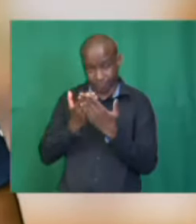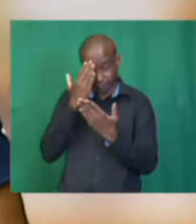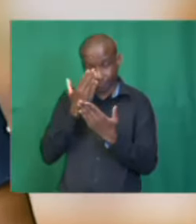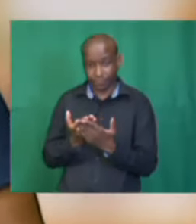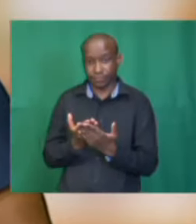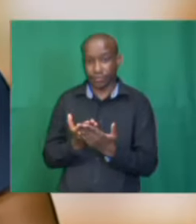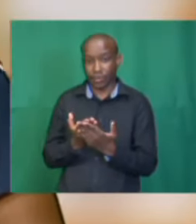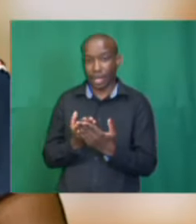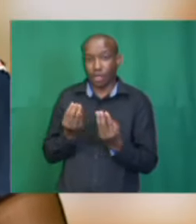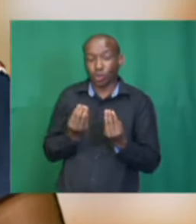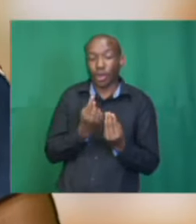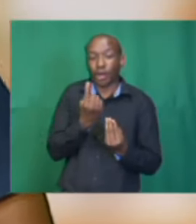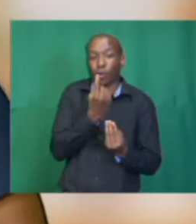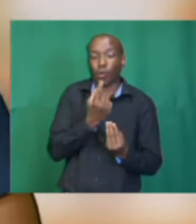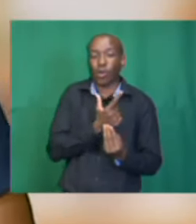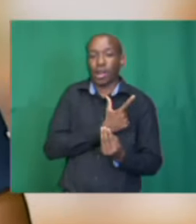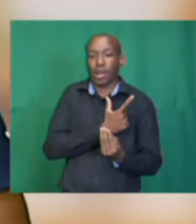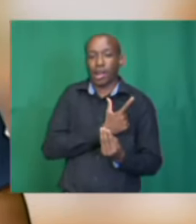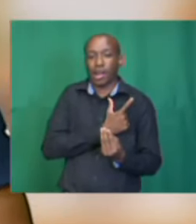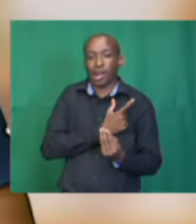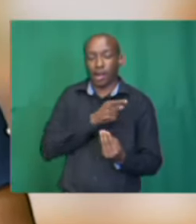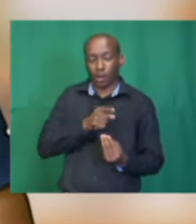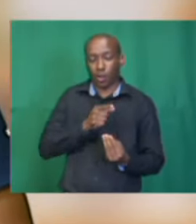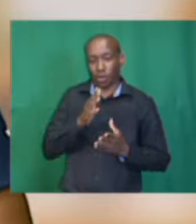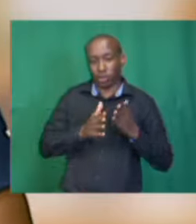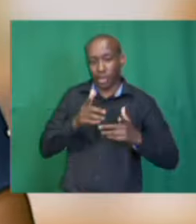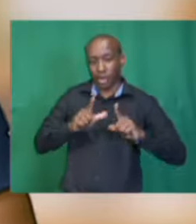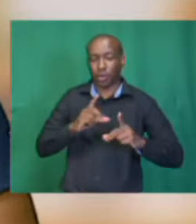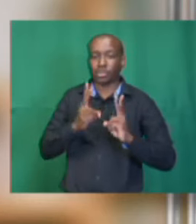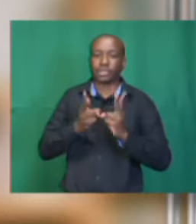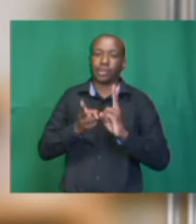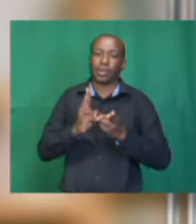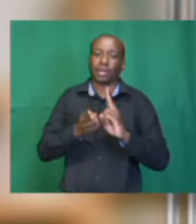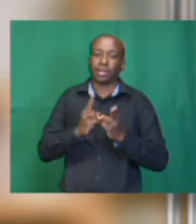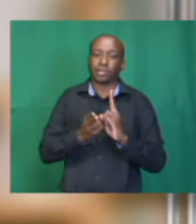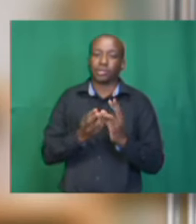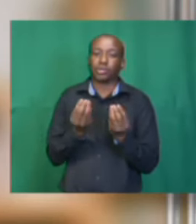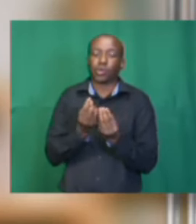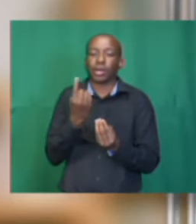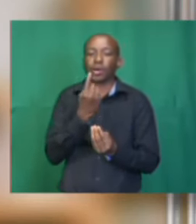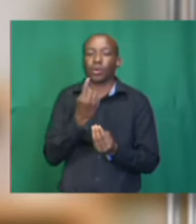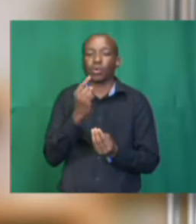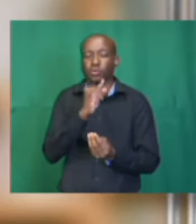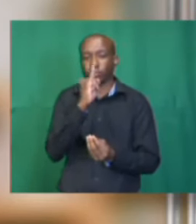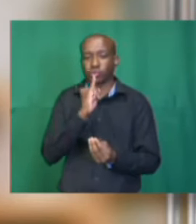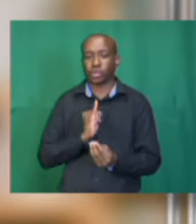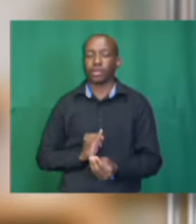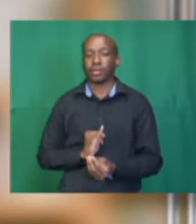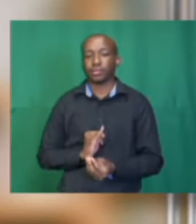is Linda Mamba, who is going to be our sign language interpreter, alongside with Zanele